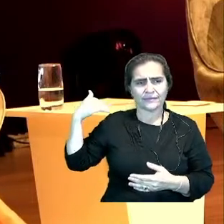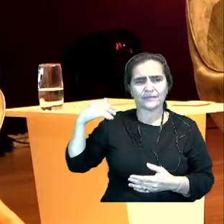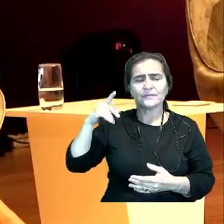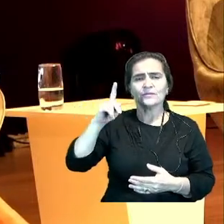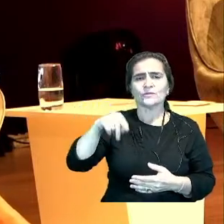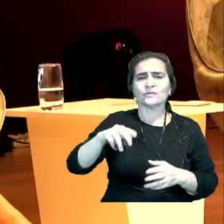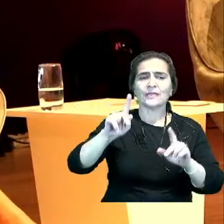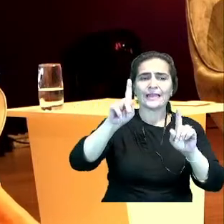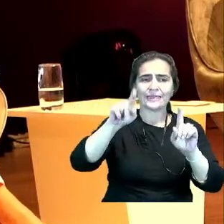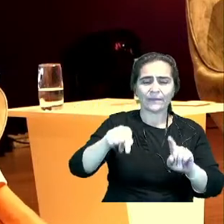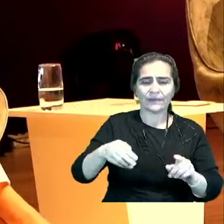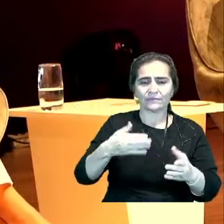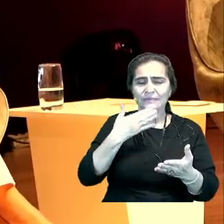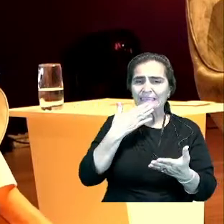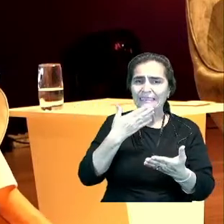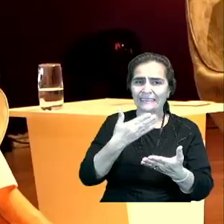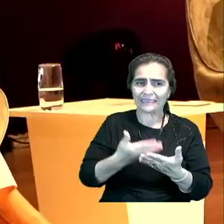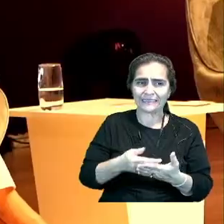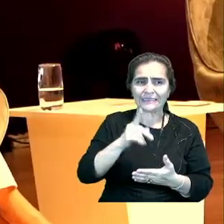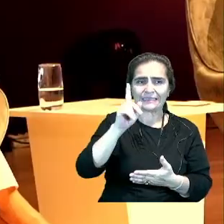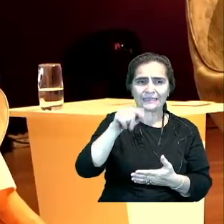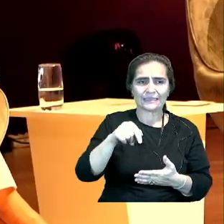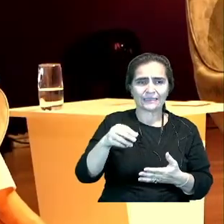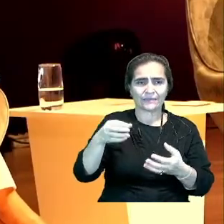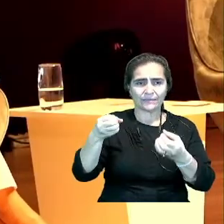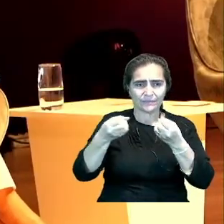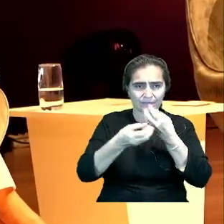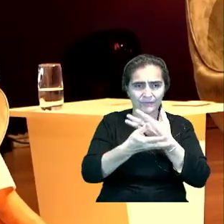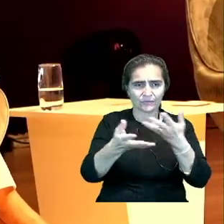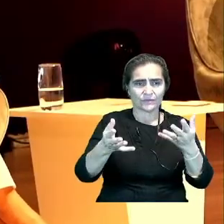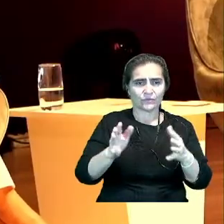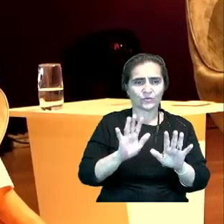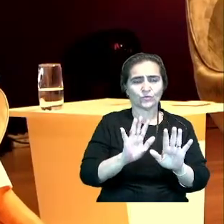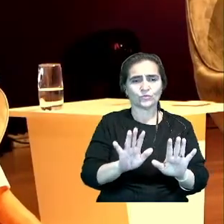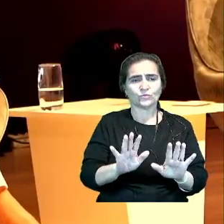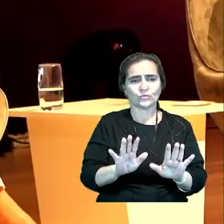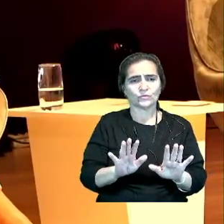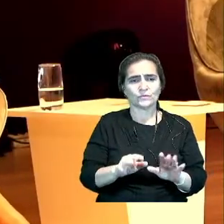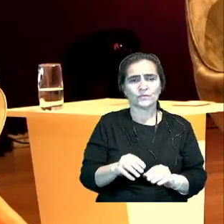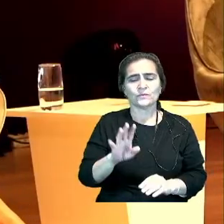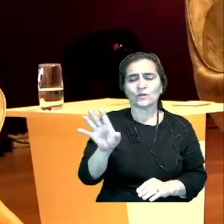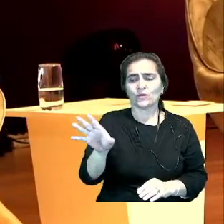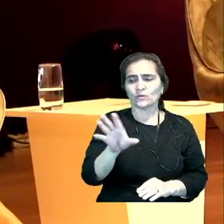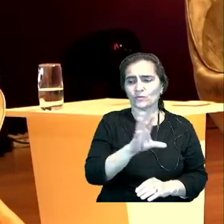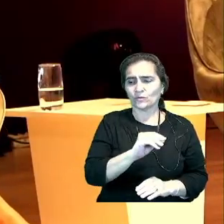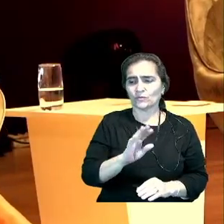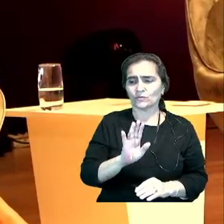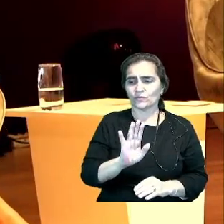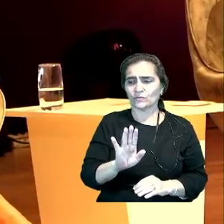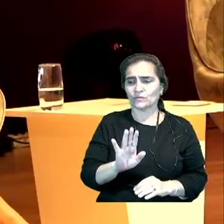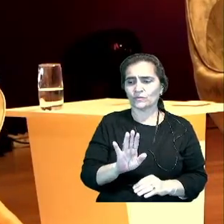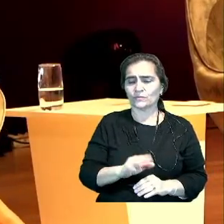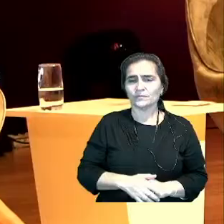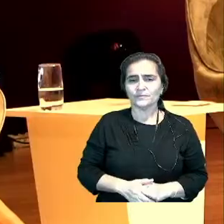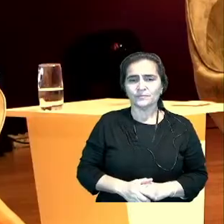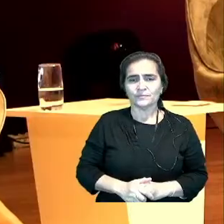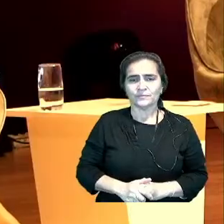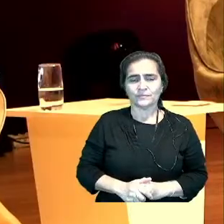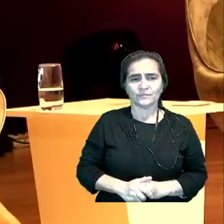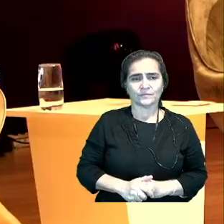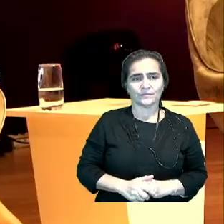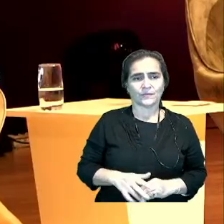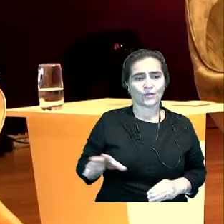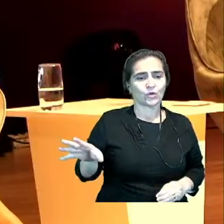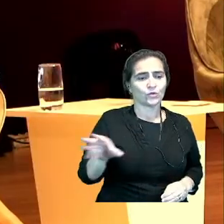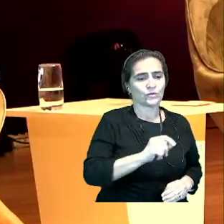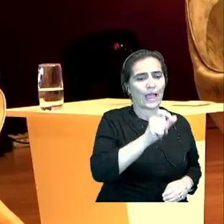the knowledge that we have contained in this room. And I would ask for the blessing of Shu, the great